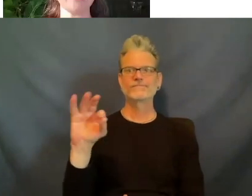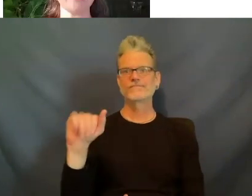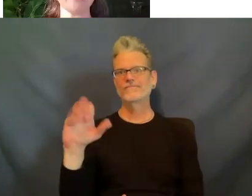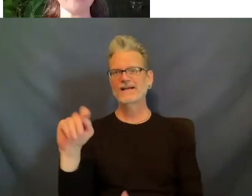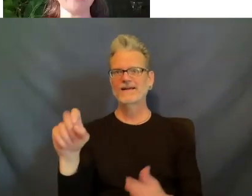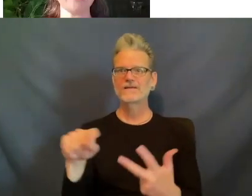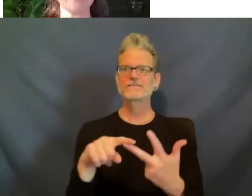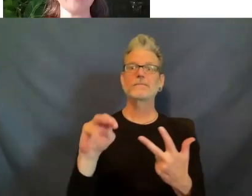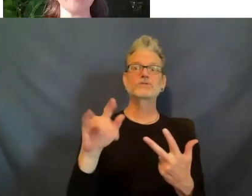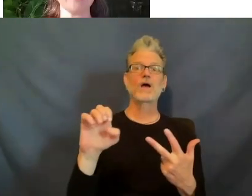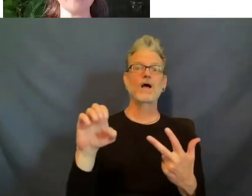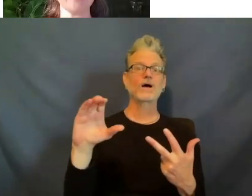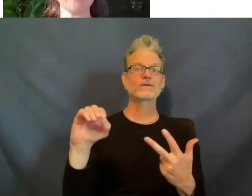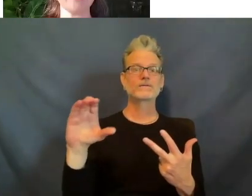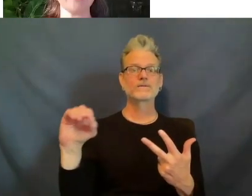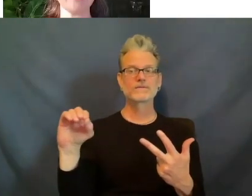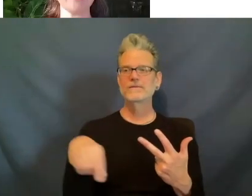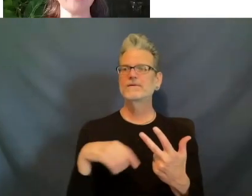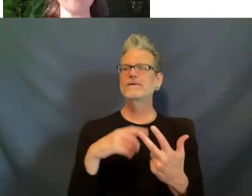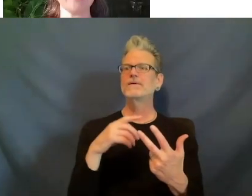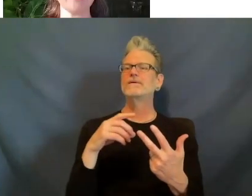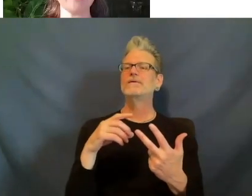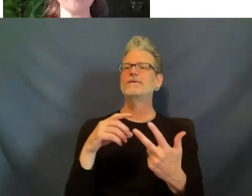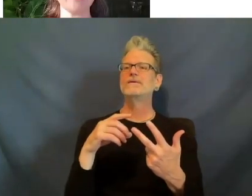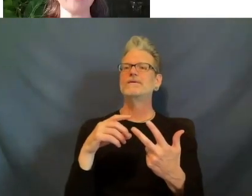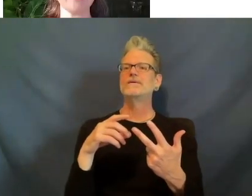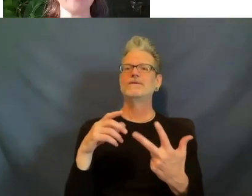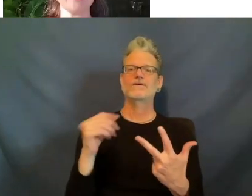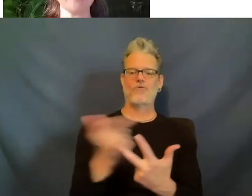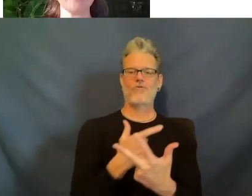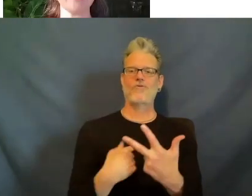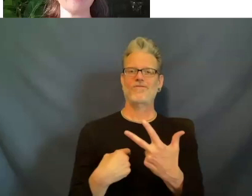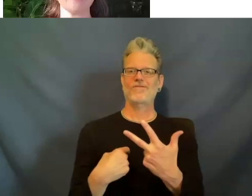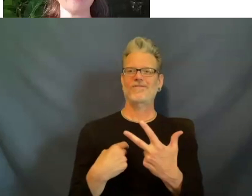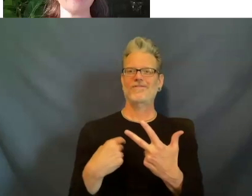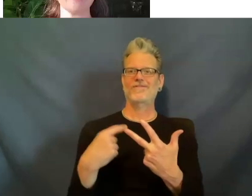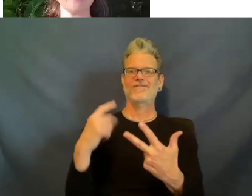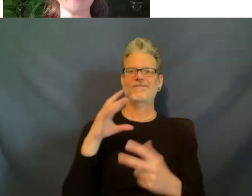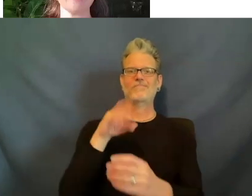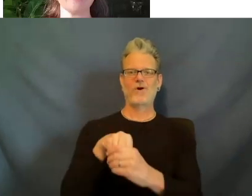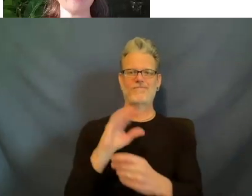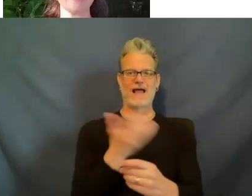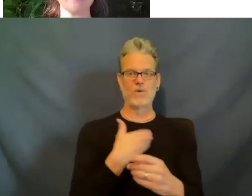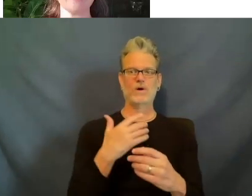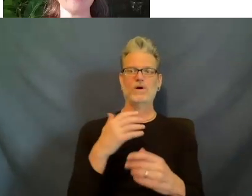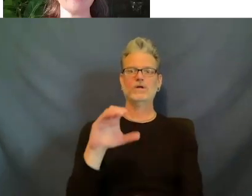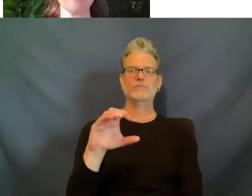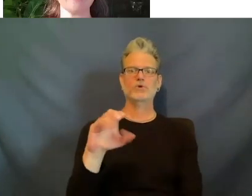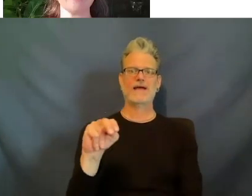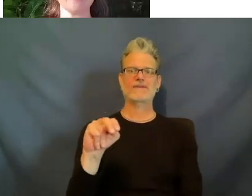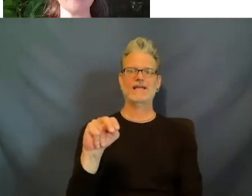Michelle Bloodsworth with Coalitions and Collaboratives. All of us are part of our community navigator teams at our